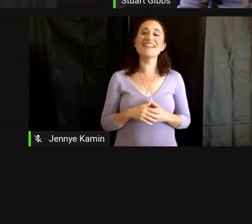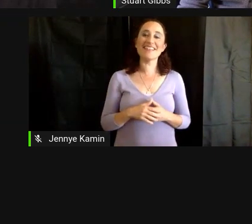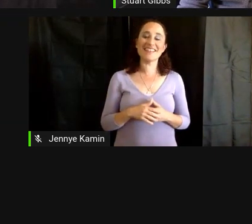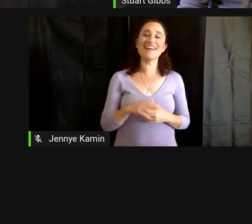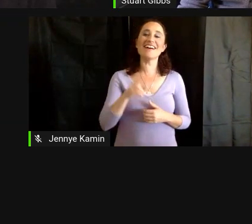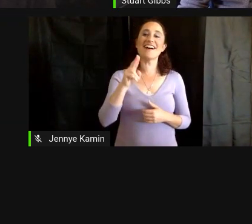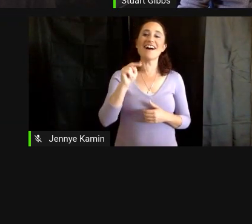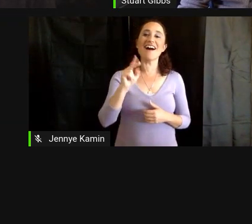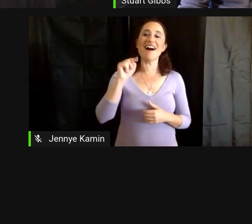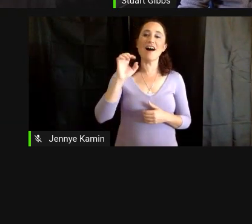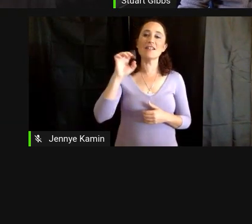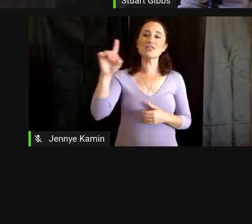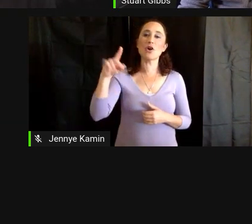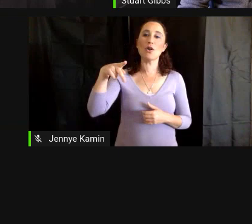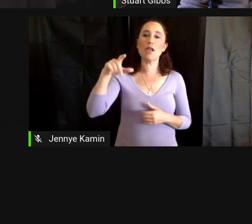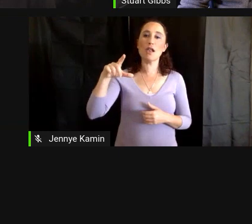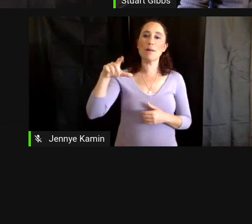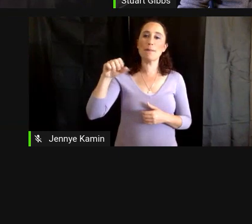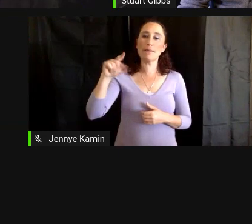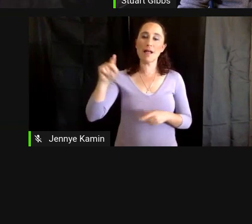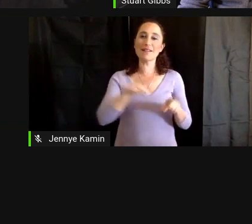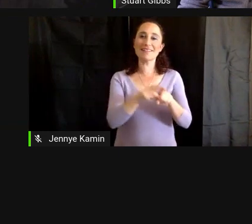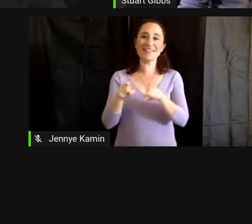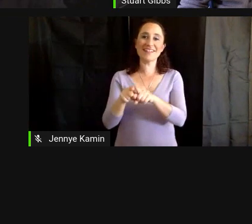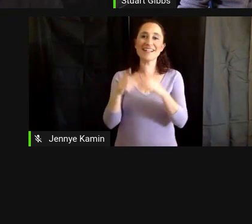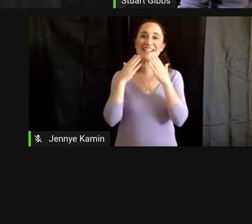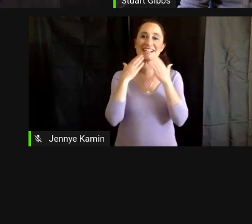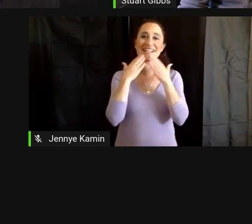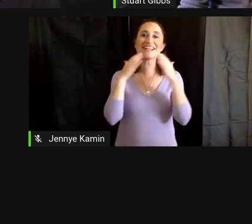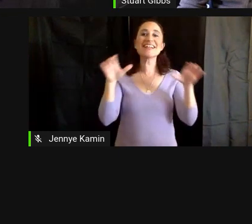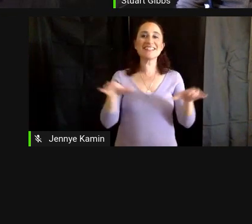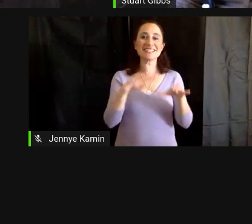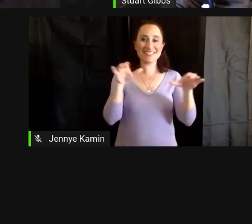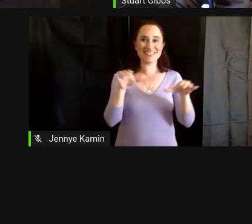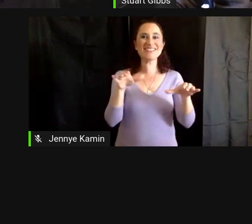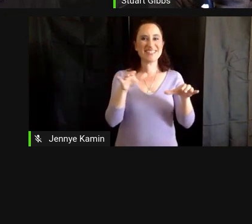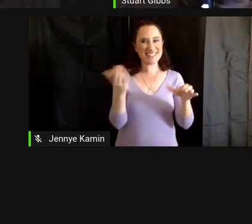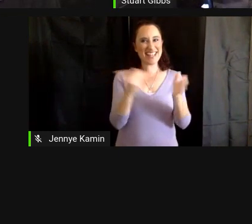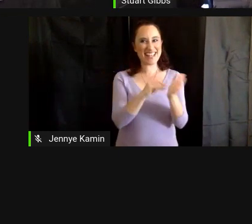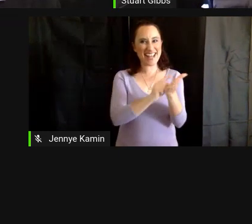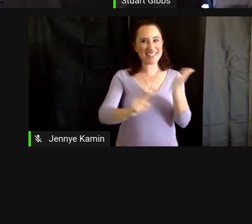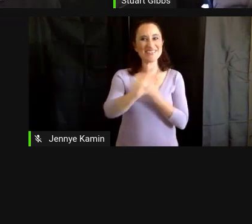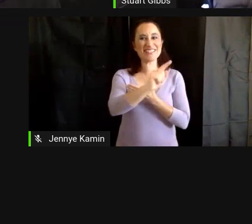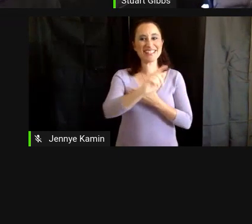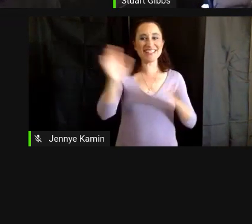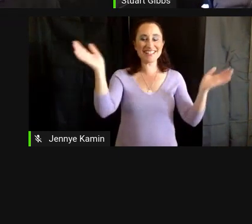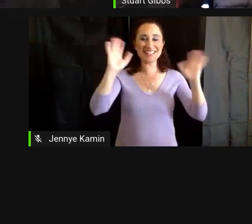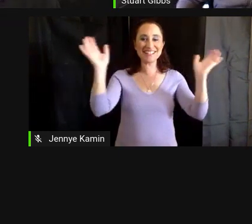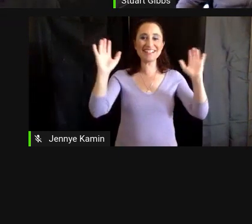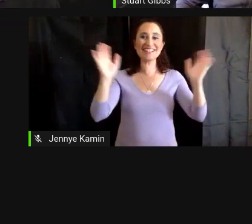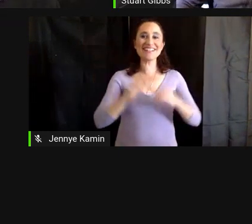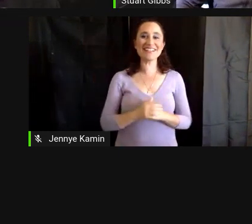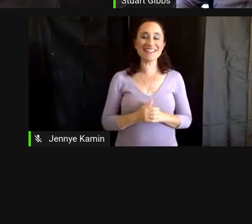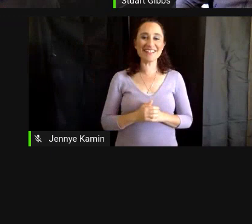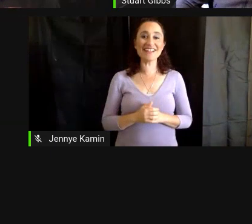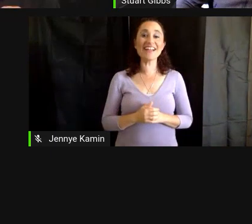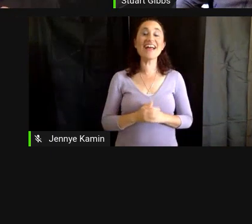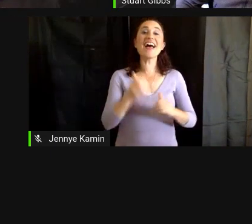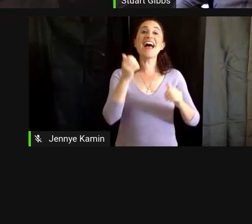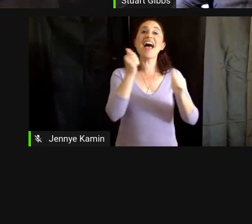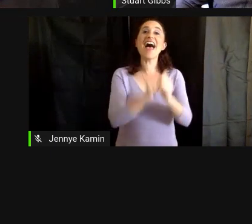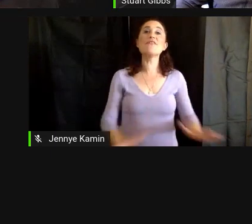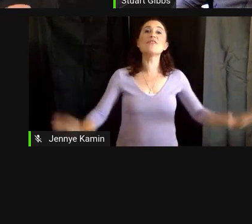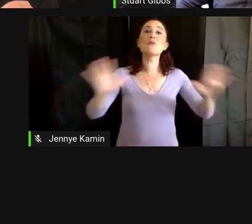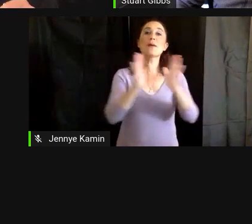plots also. Okay, well, thank you, everyone. We should do it again next week. Yeah. This has been the Everywhere